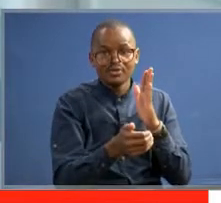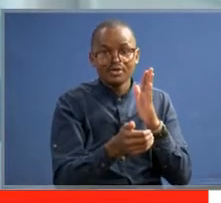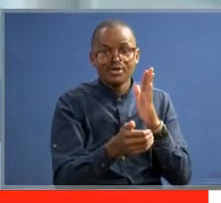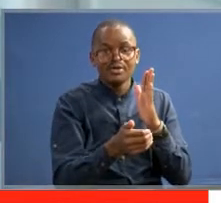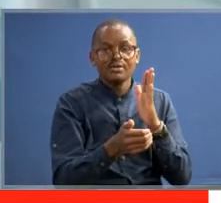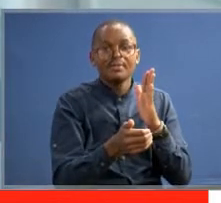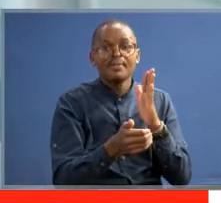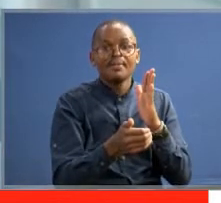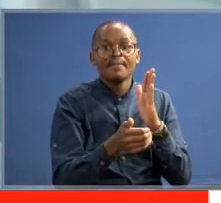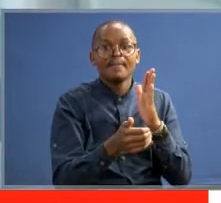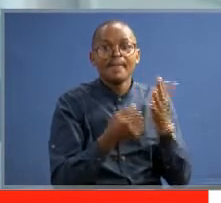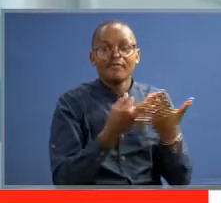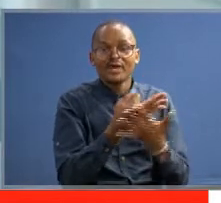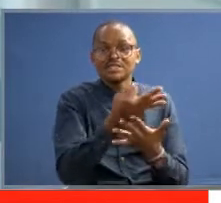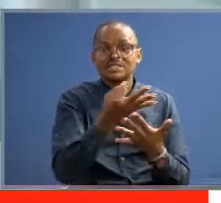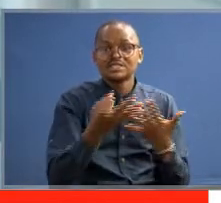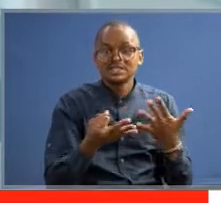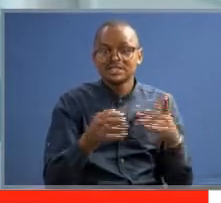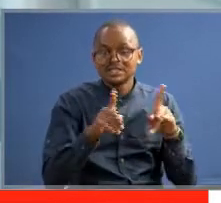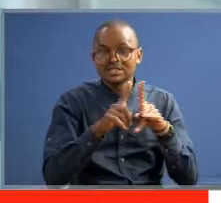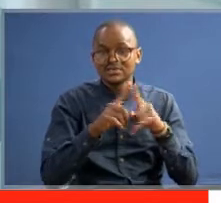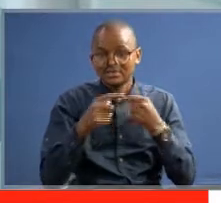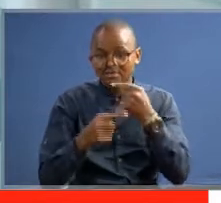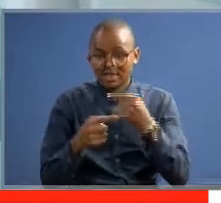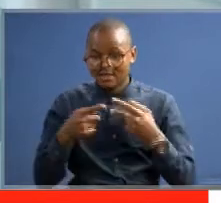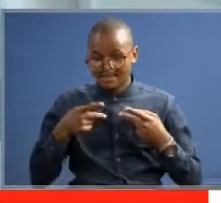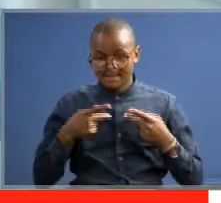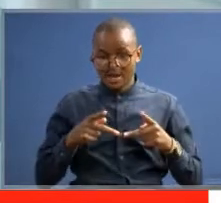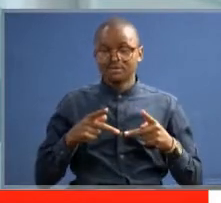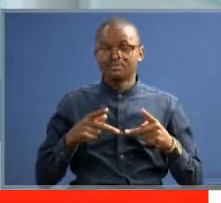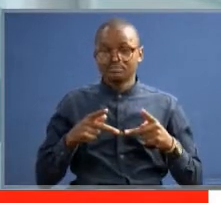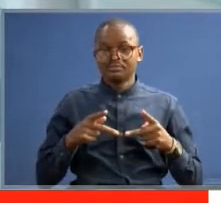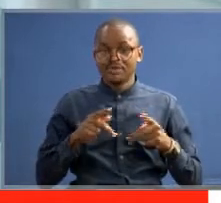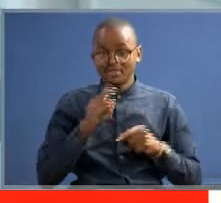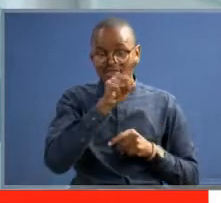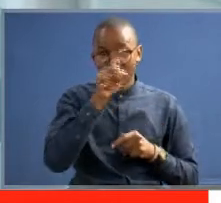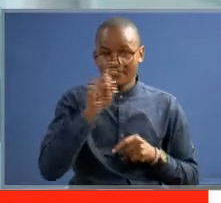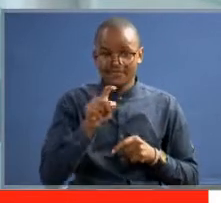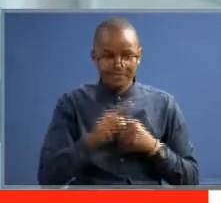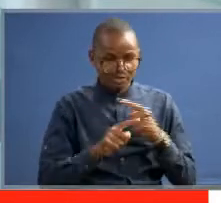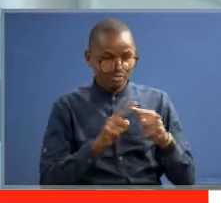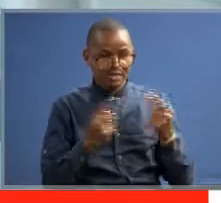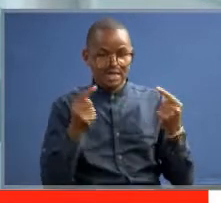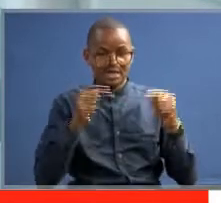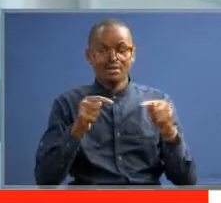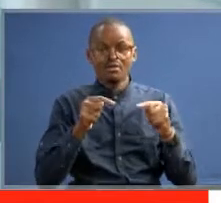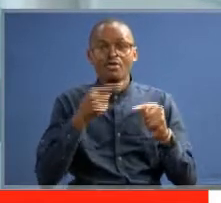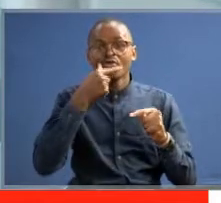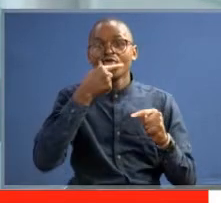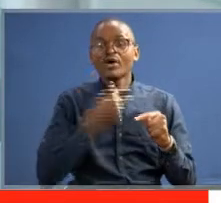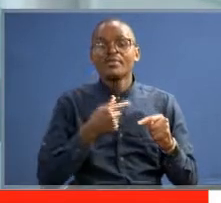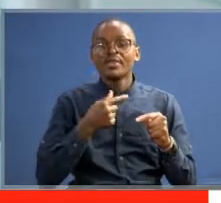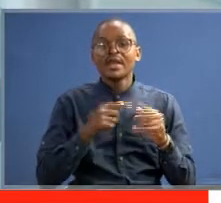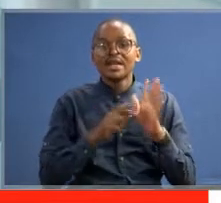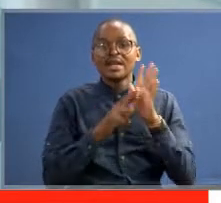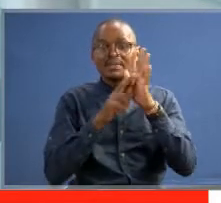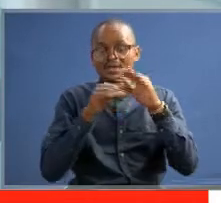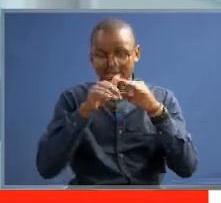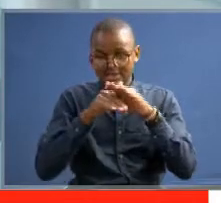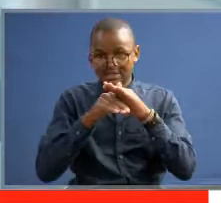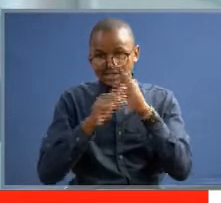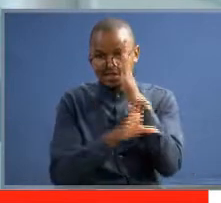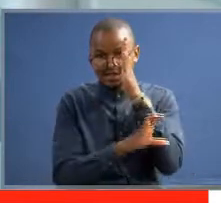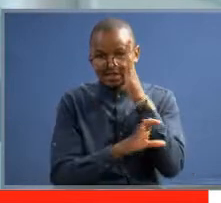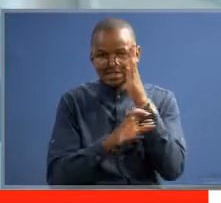in the facilities and so on that this person has used. And therefore, when they come of age and they represent this country in